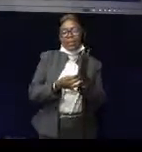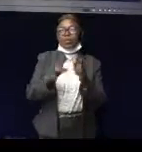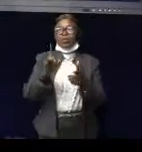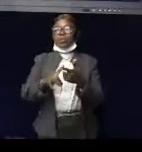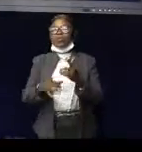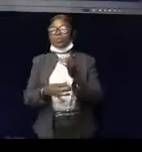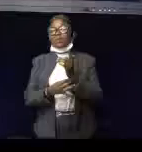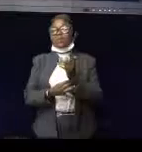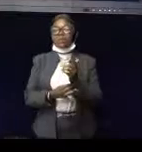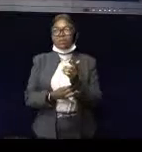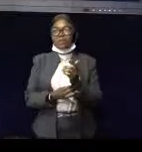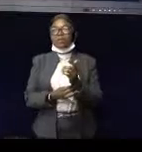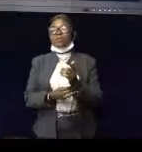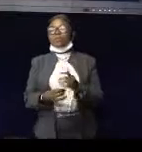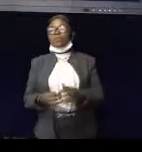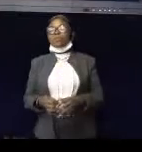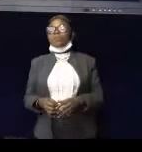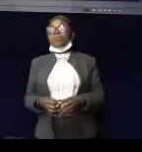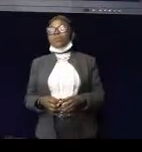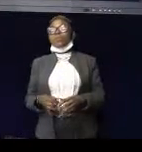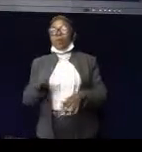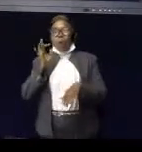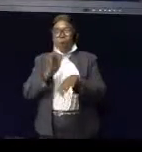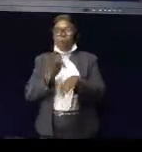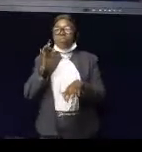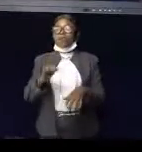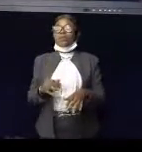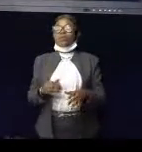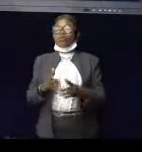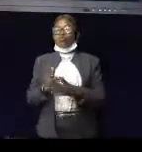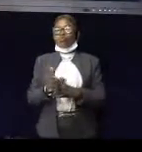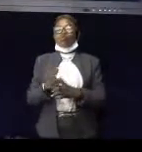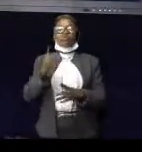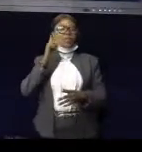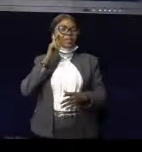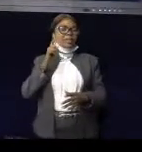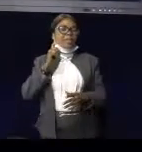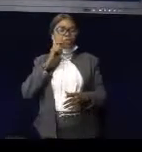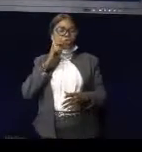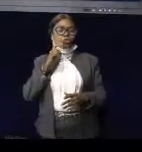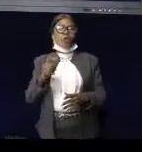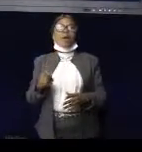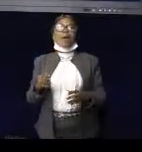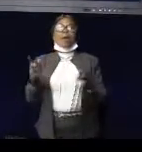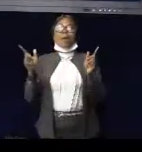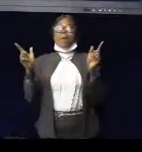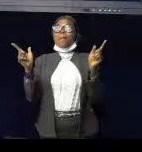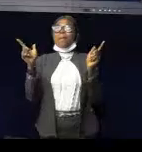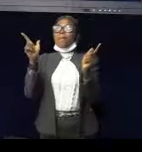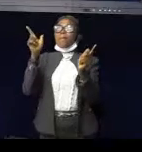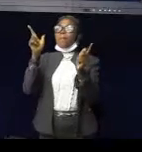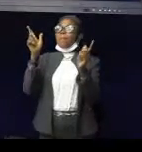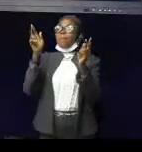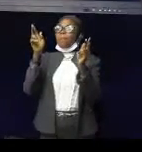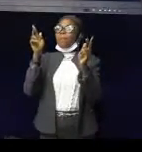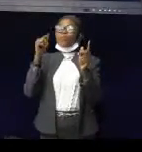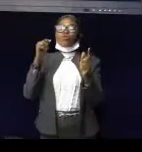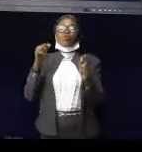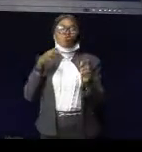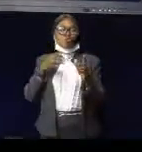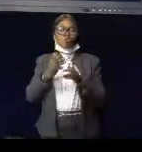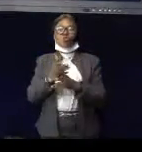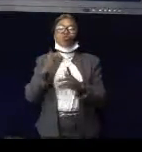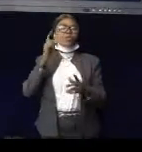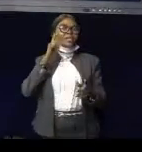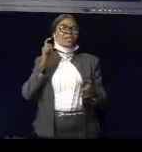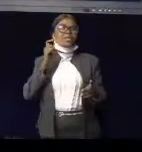skin-to-skin contact, through skin-to-skin contact through sexual intercourse.